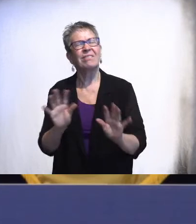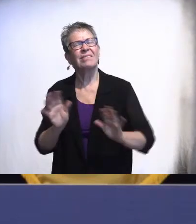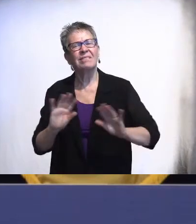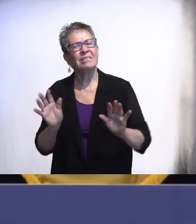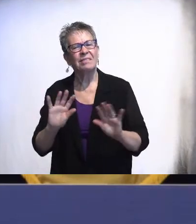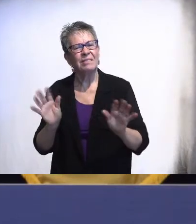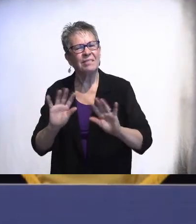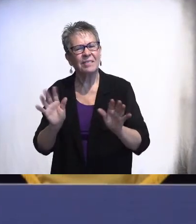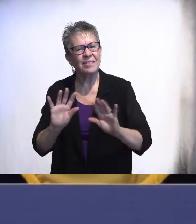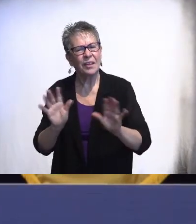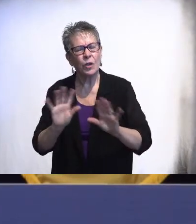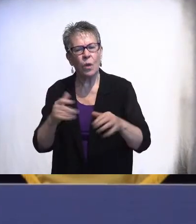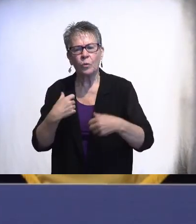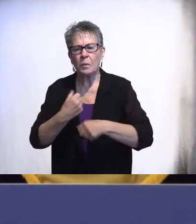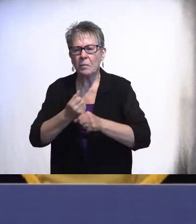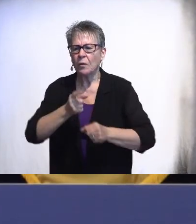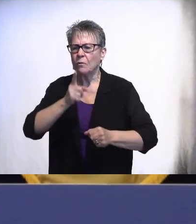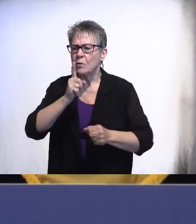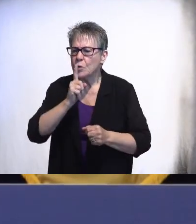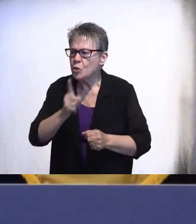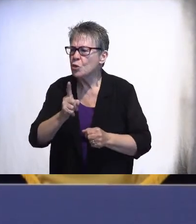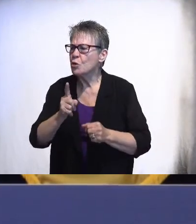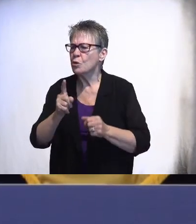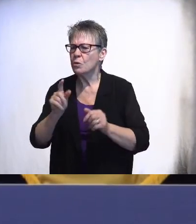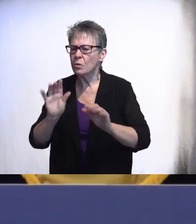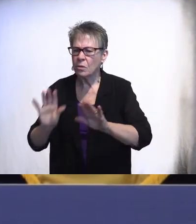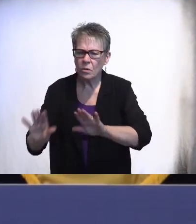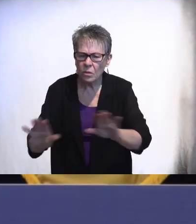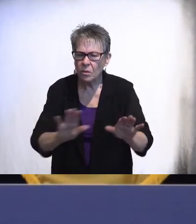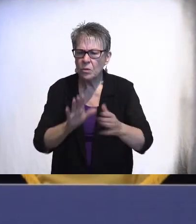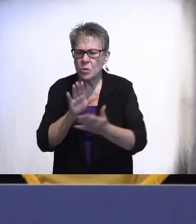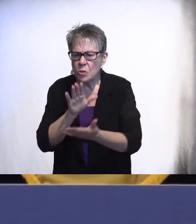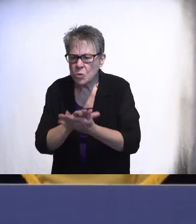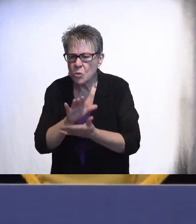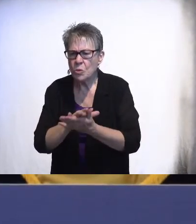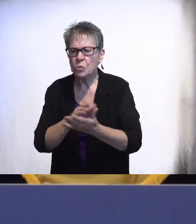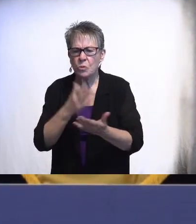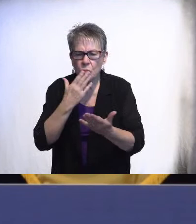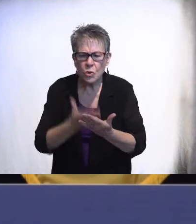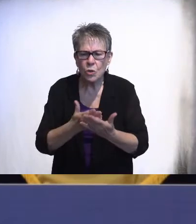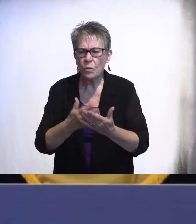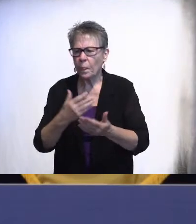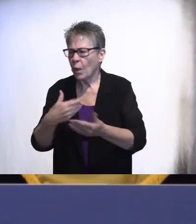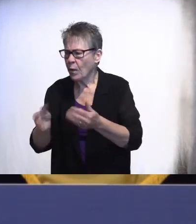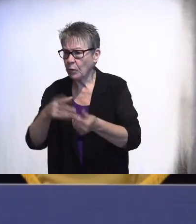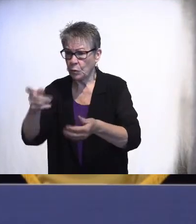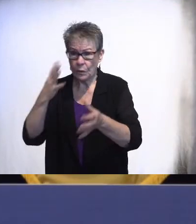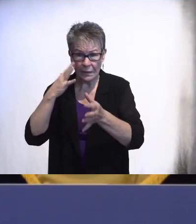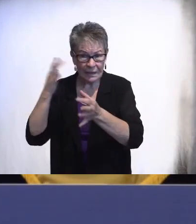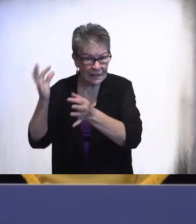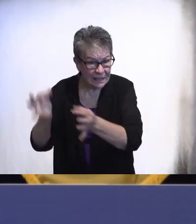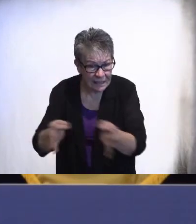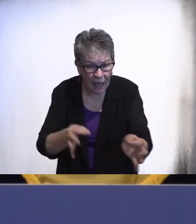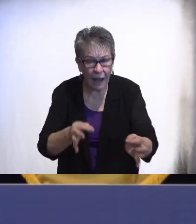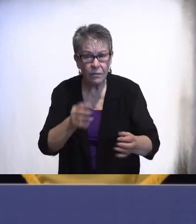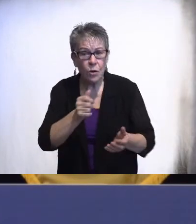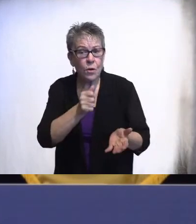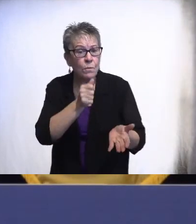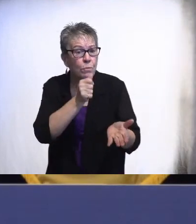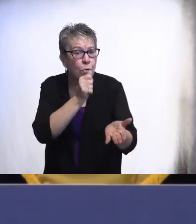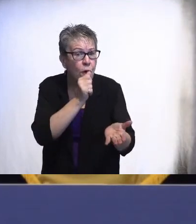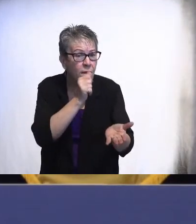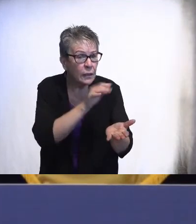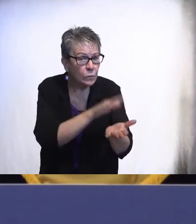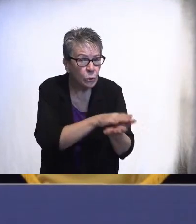the spectrum of schools, whether it's charter, district, magnet, private, whatever it might be, that we're